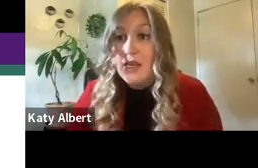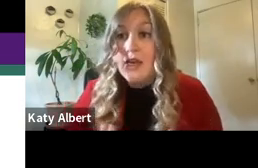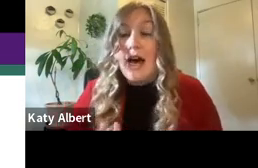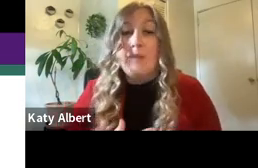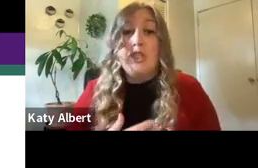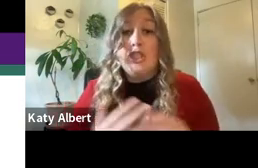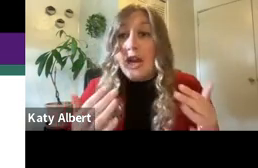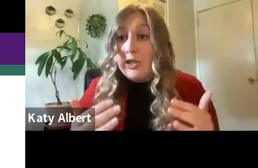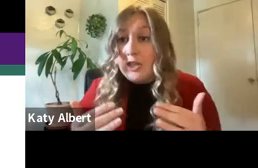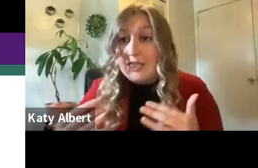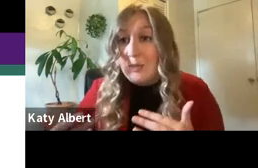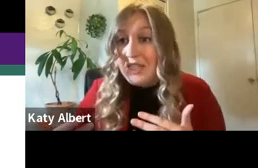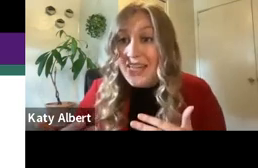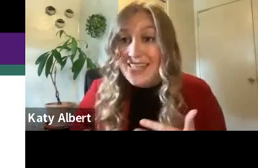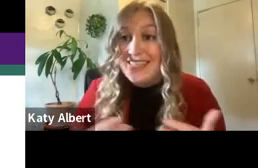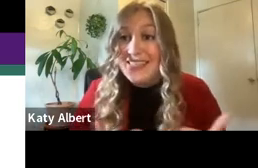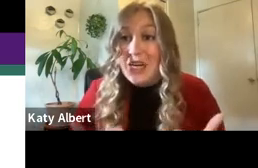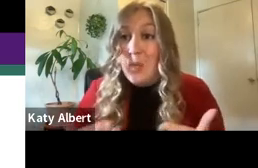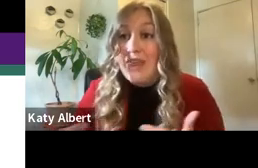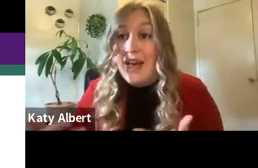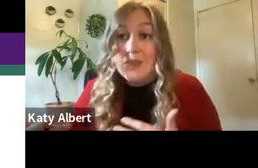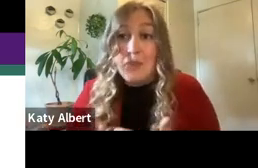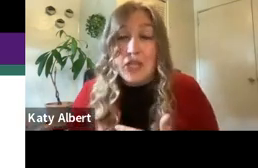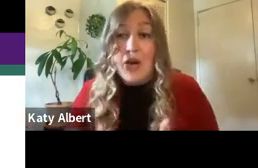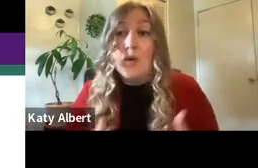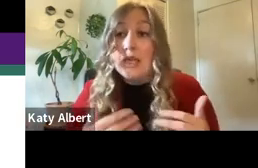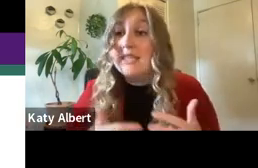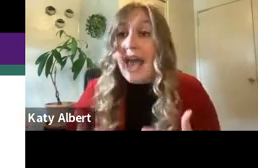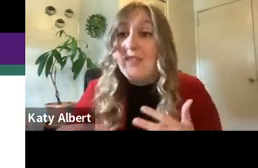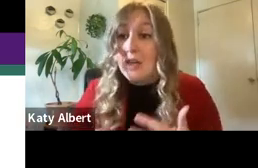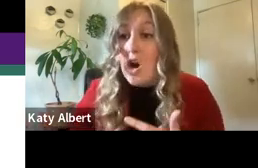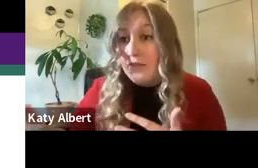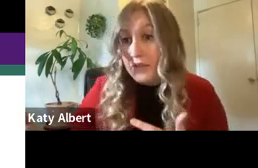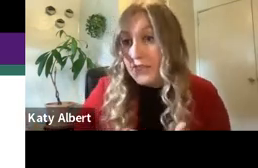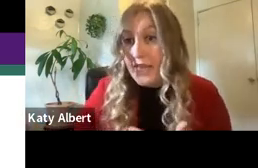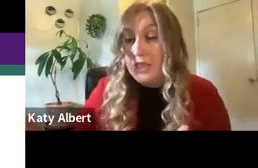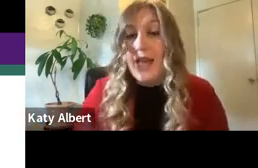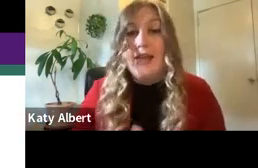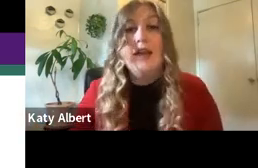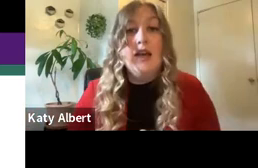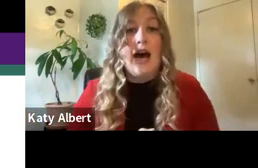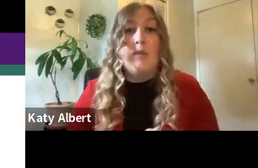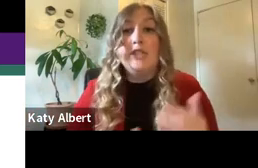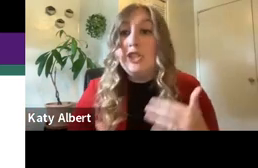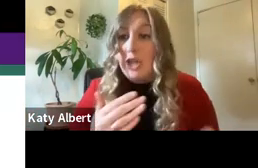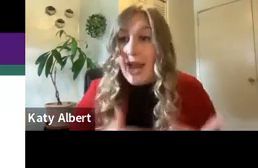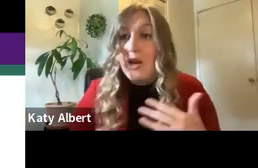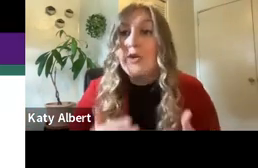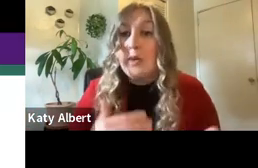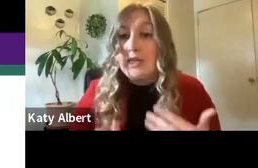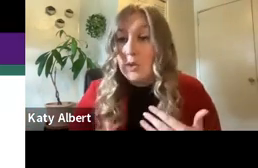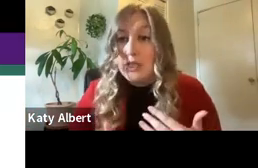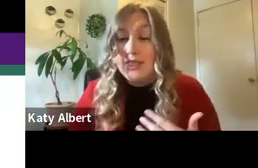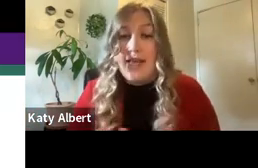comment. Share your experience, with us below. Let's have a conversation.